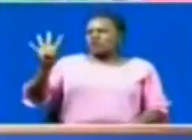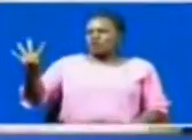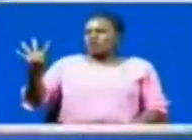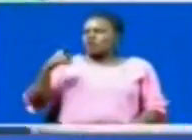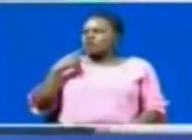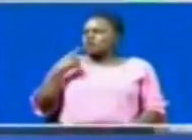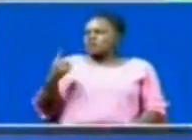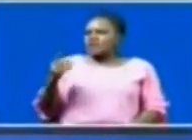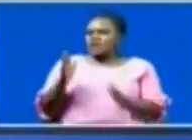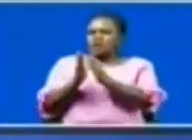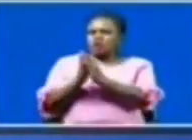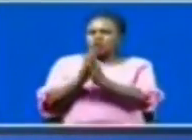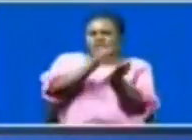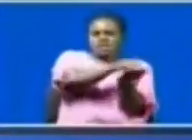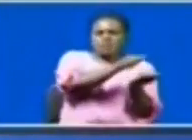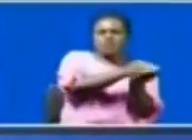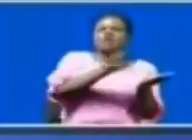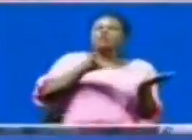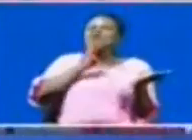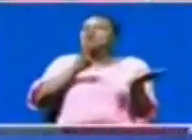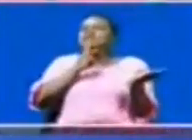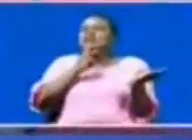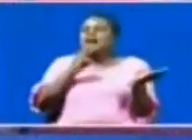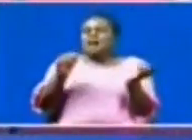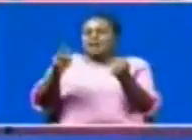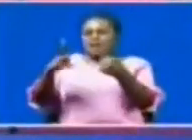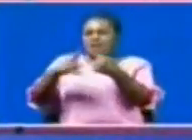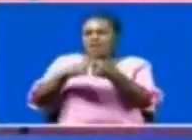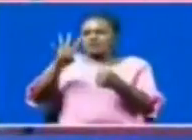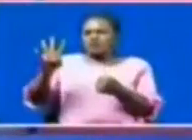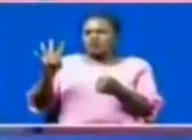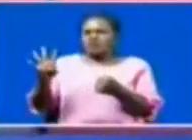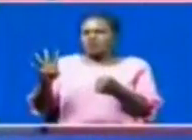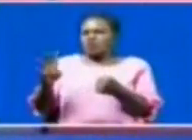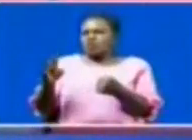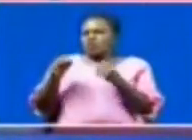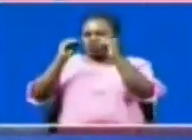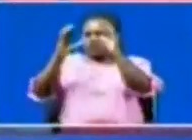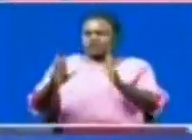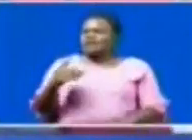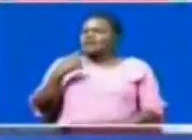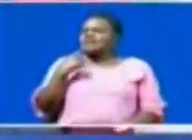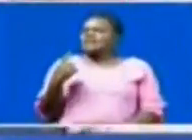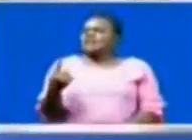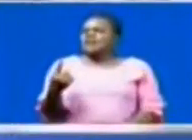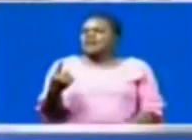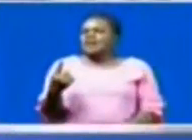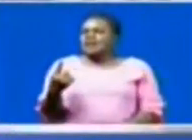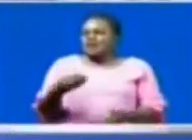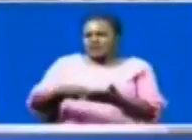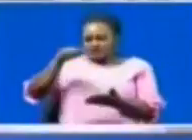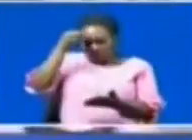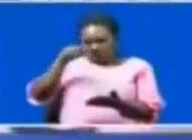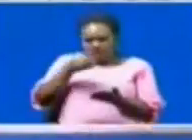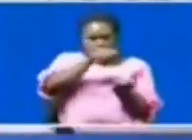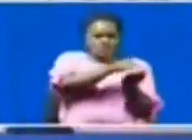about storing water at home, in 844 the teacher would come to class and say, we are going to learn about